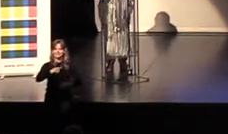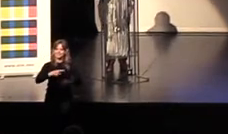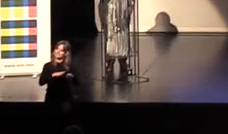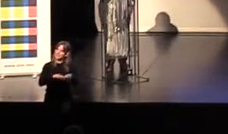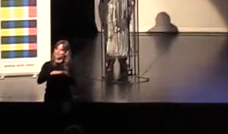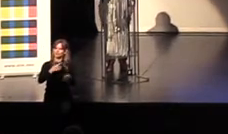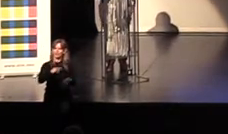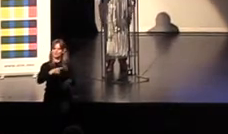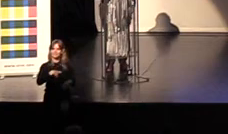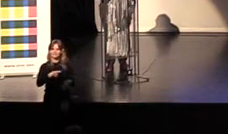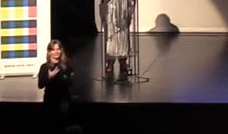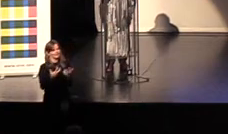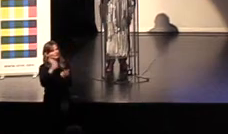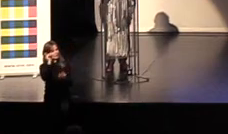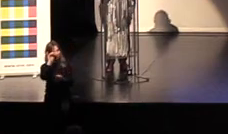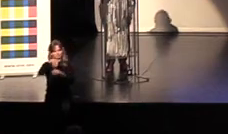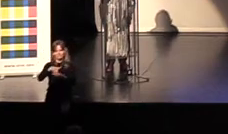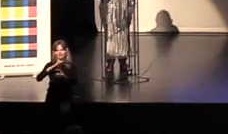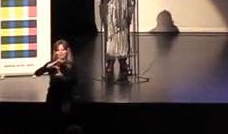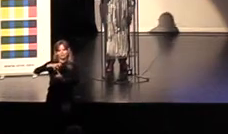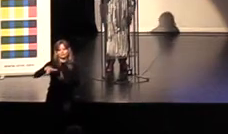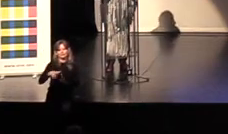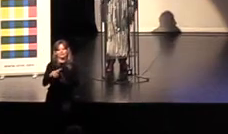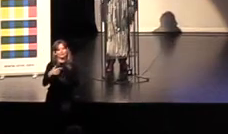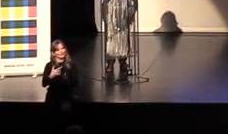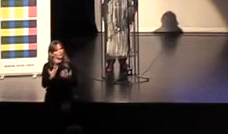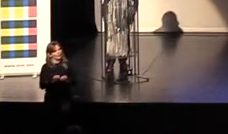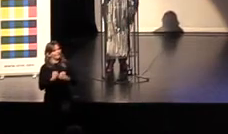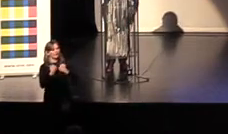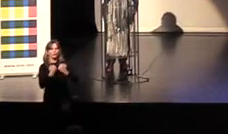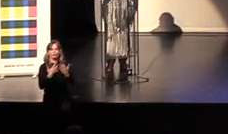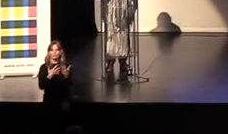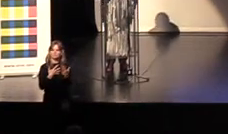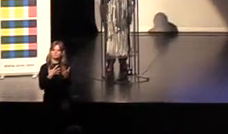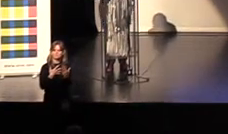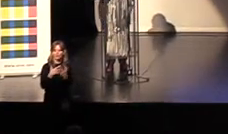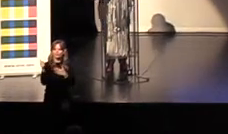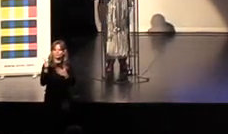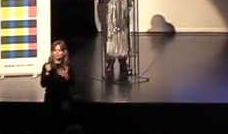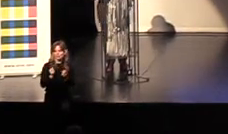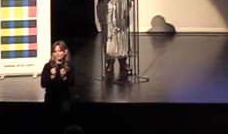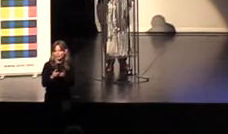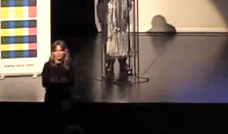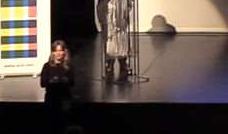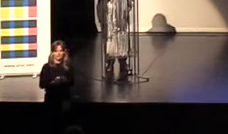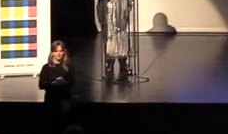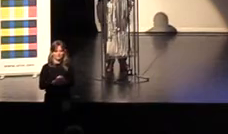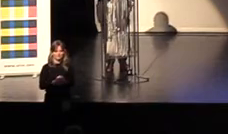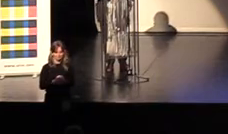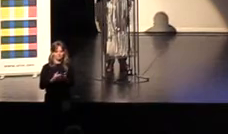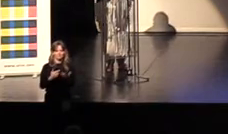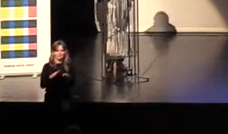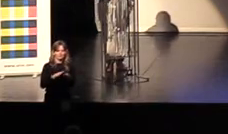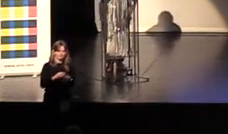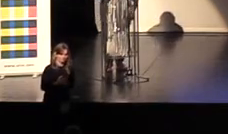de beestjes of citizenship and nationale thc coachen formaat en dus democracy